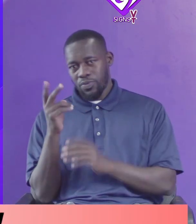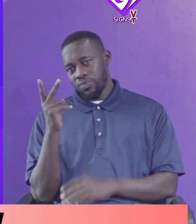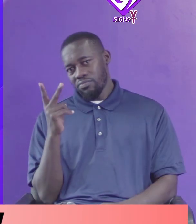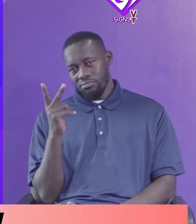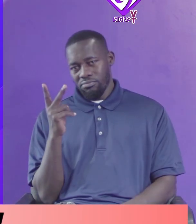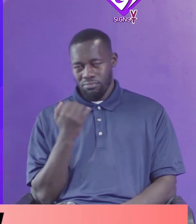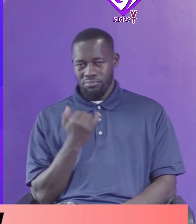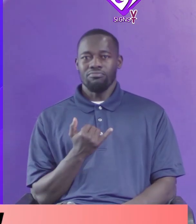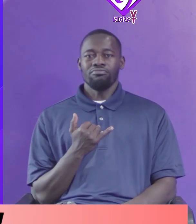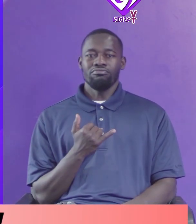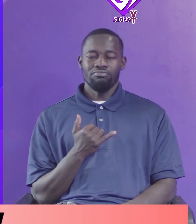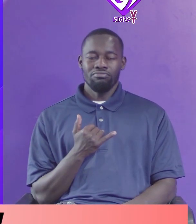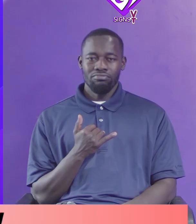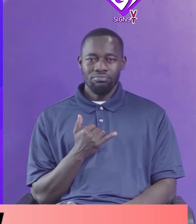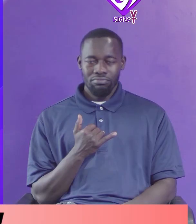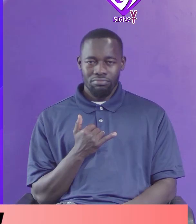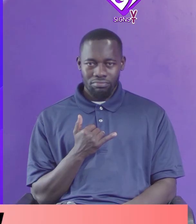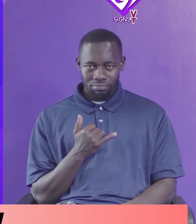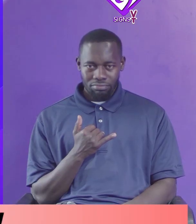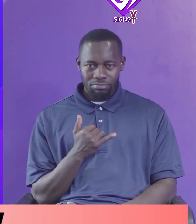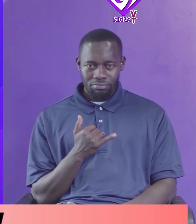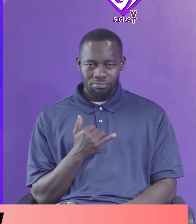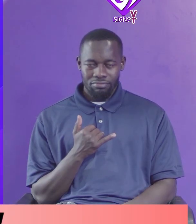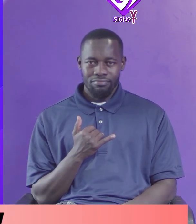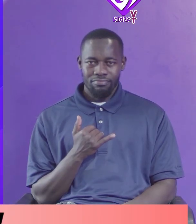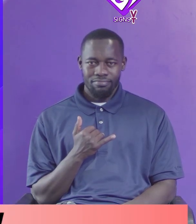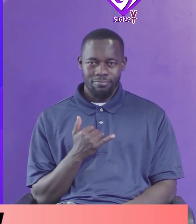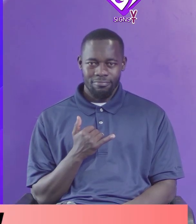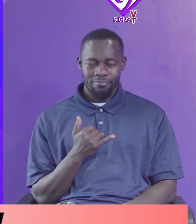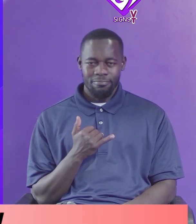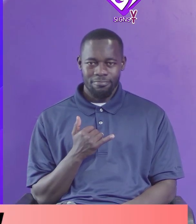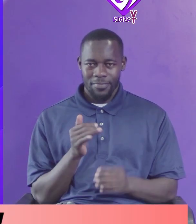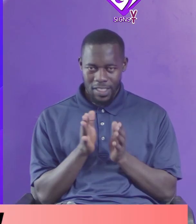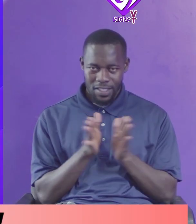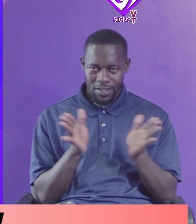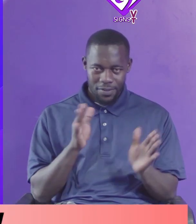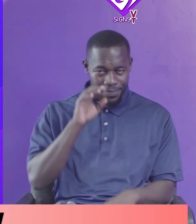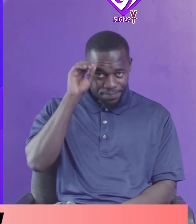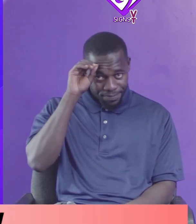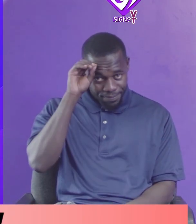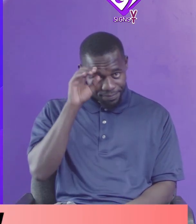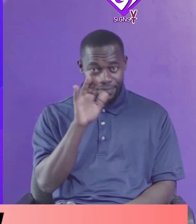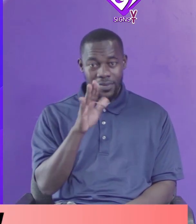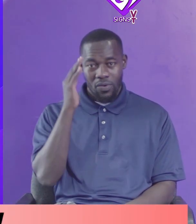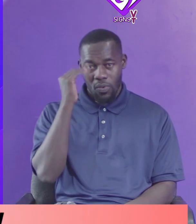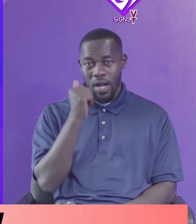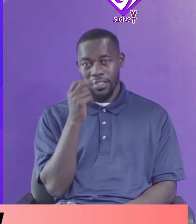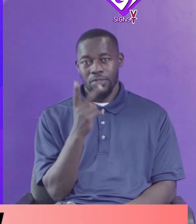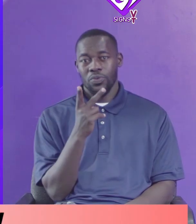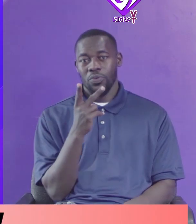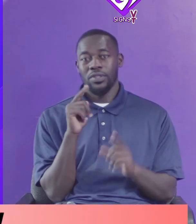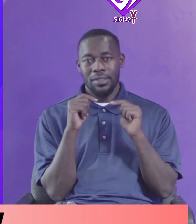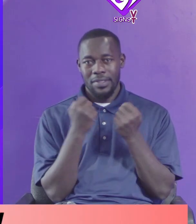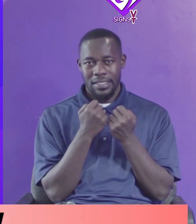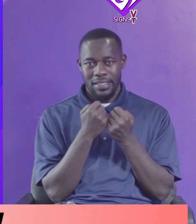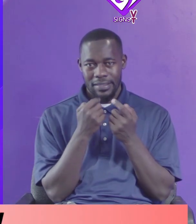well. Just giving an overall perspective on this and try a prediction as well. Yes. Because these are two teams that the managers, they